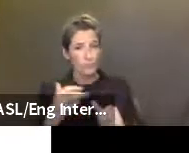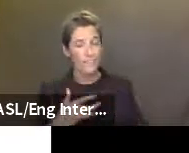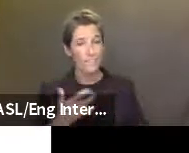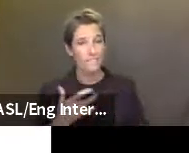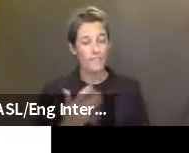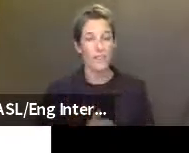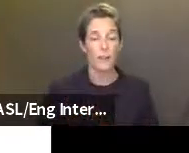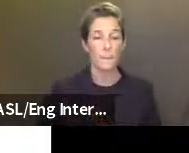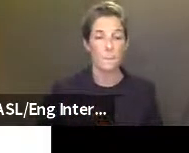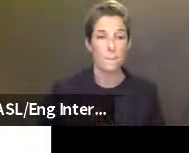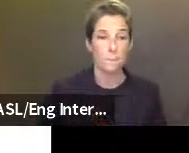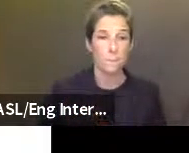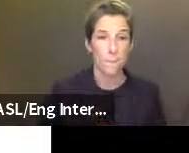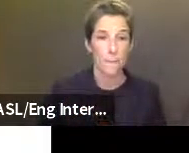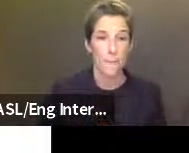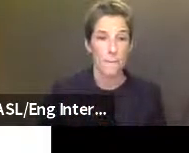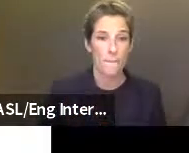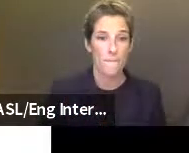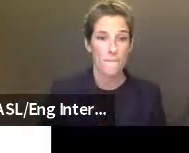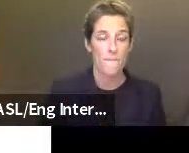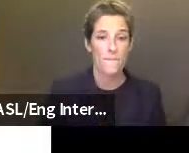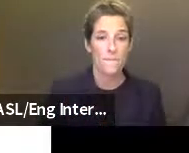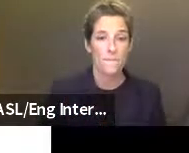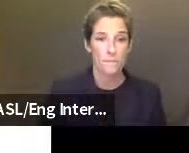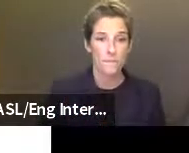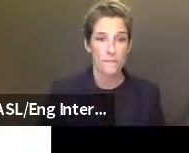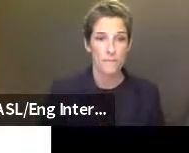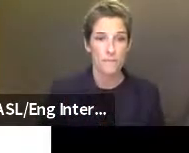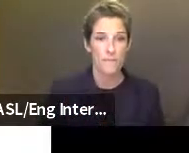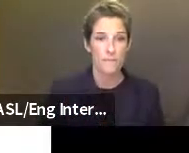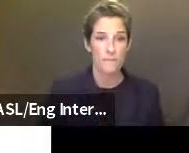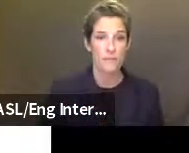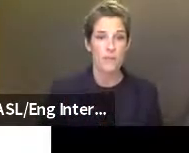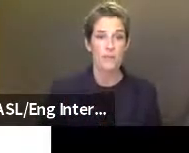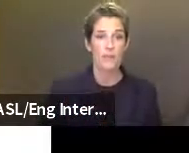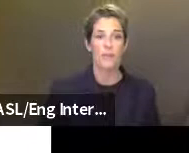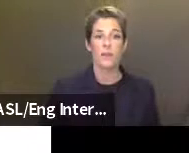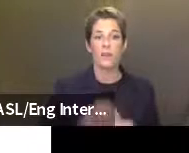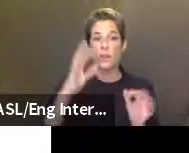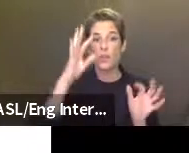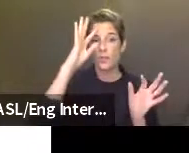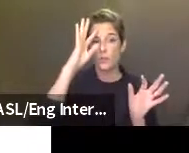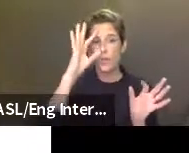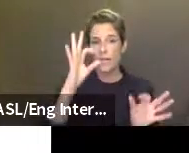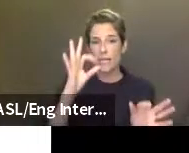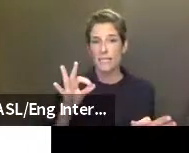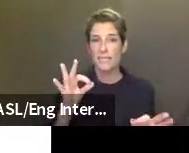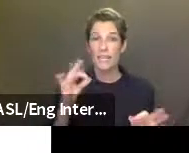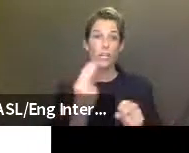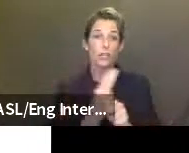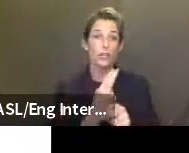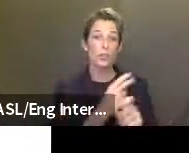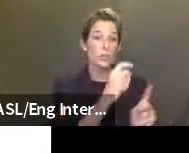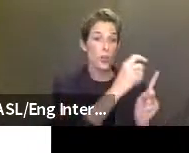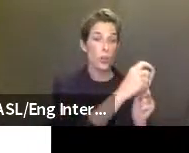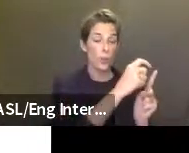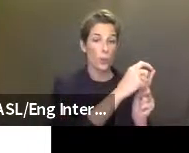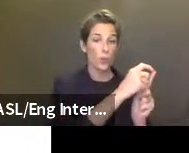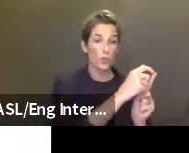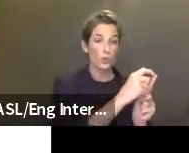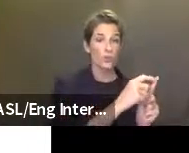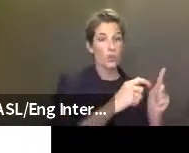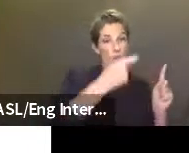me, cerebrally and somatically. Spelled out in a hybrid font with more swirls are three terms that name each